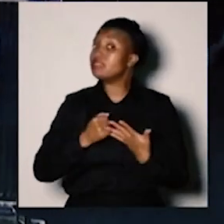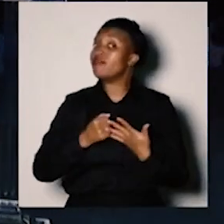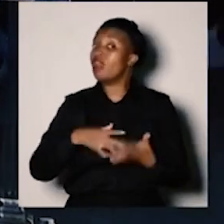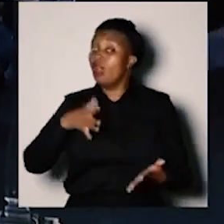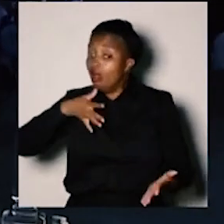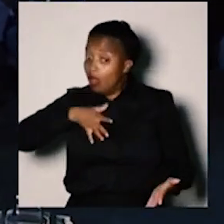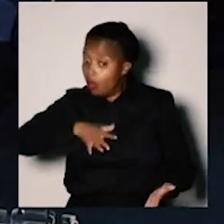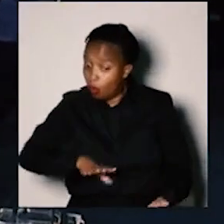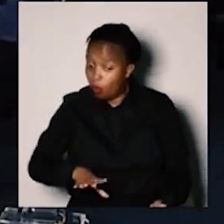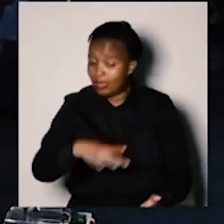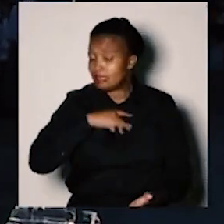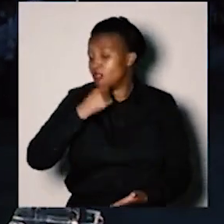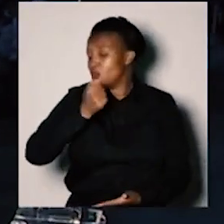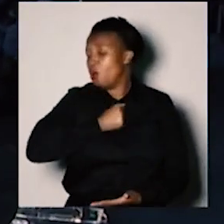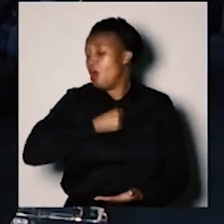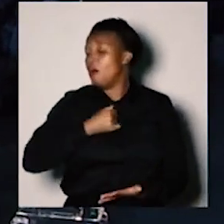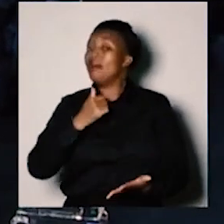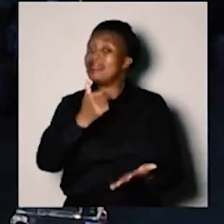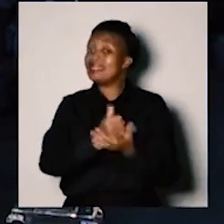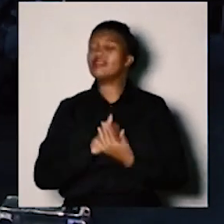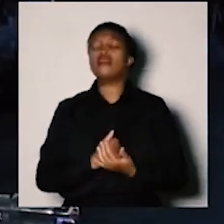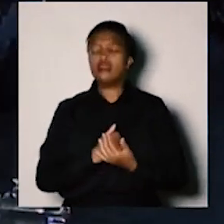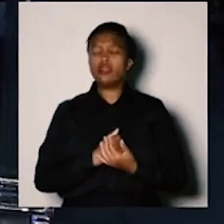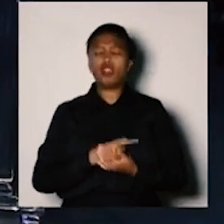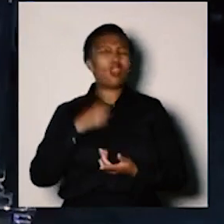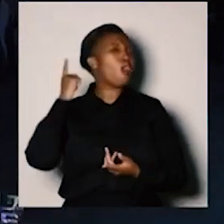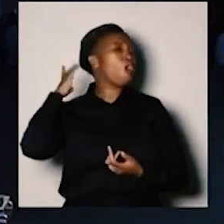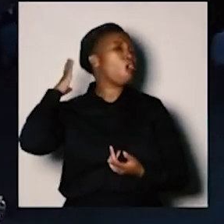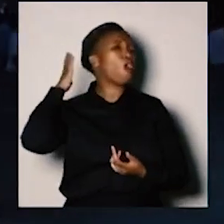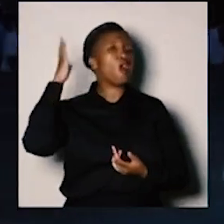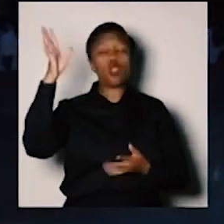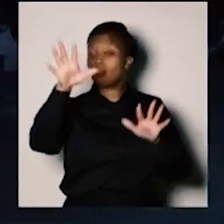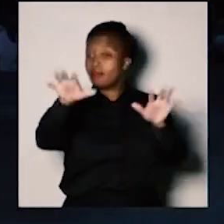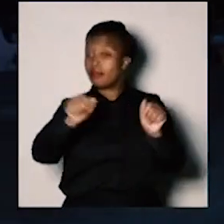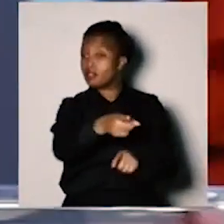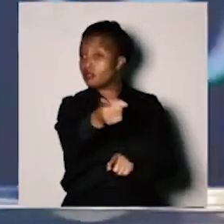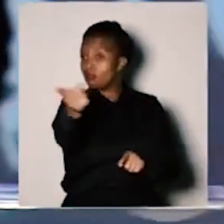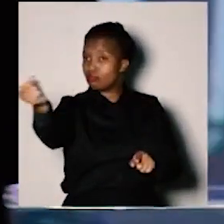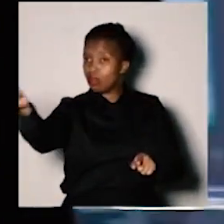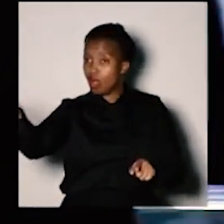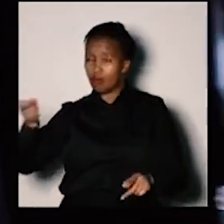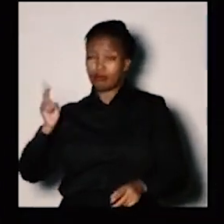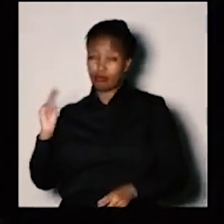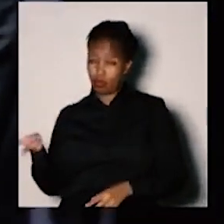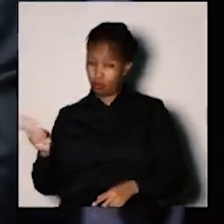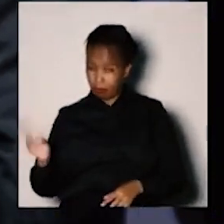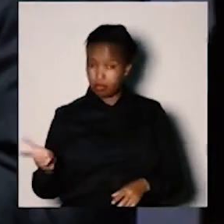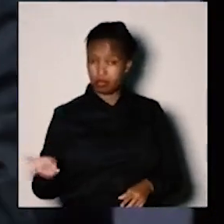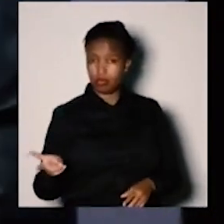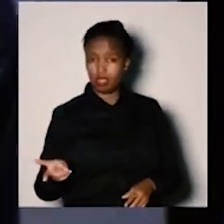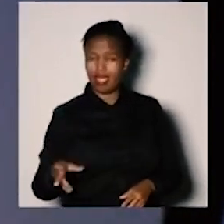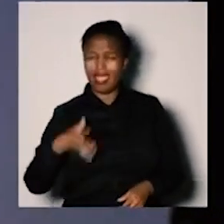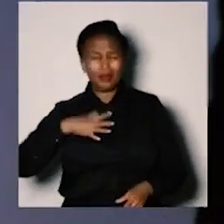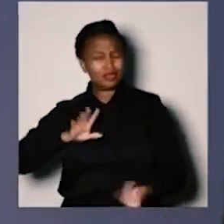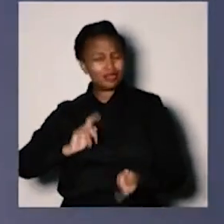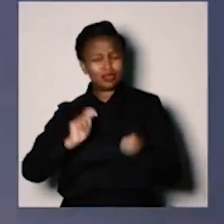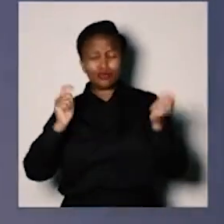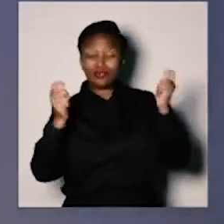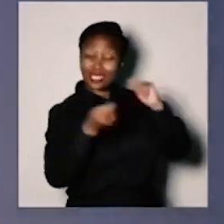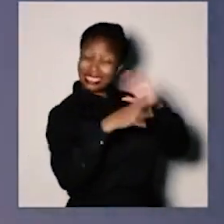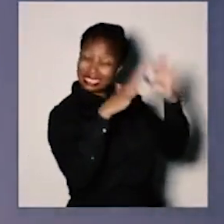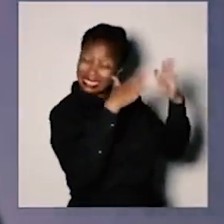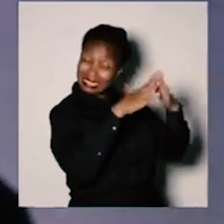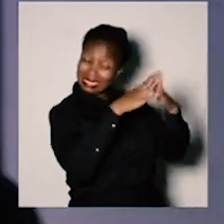my soul. I see them right at the back. God bless you. God bless you. Basalan, I want to repeat it again. I want us to change this. In this